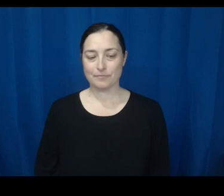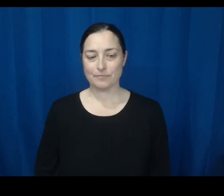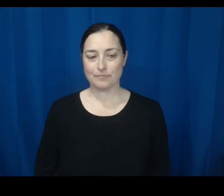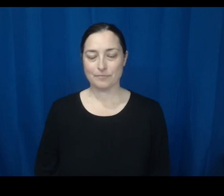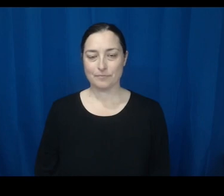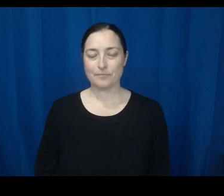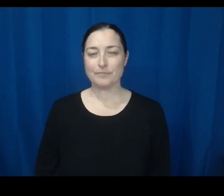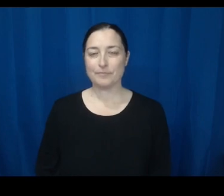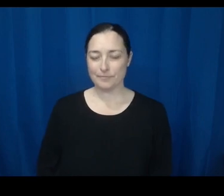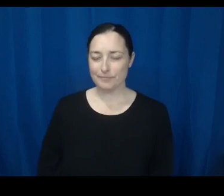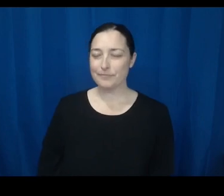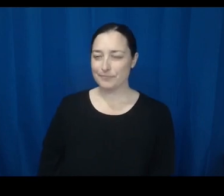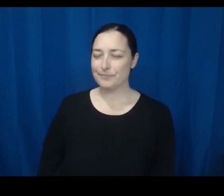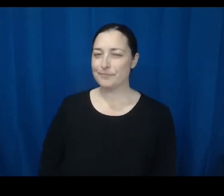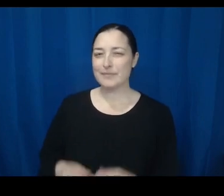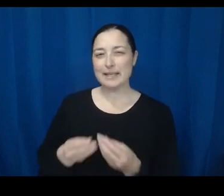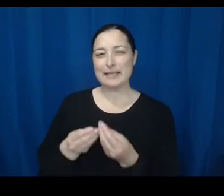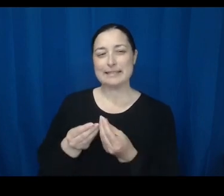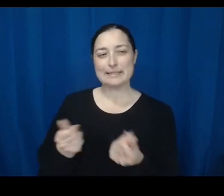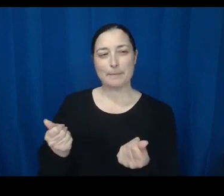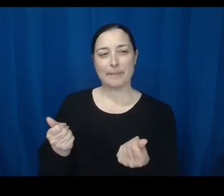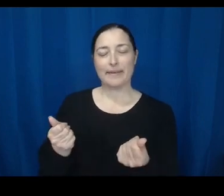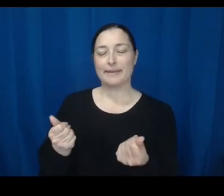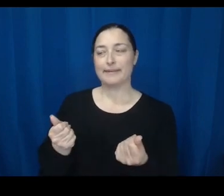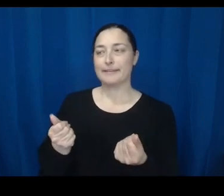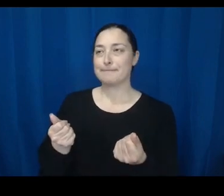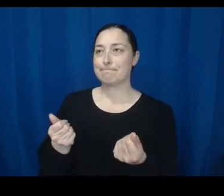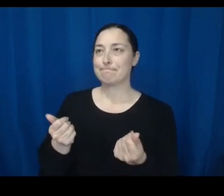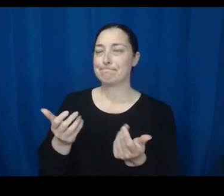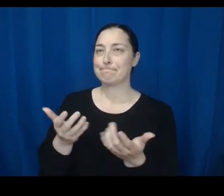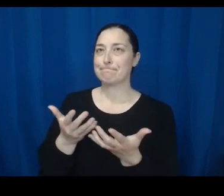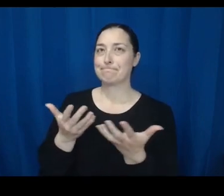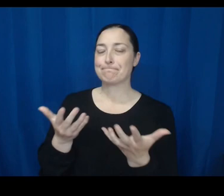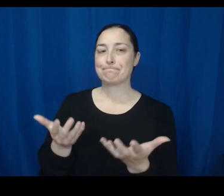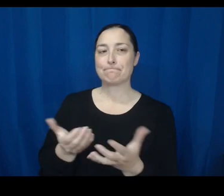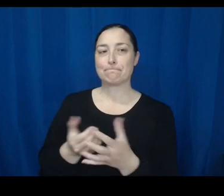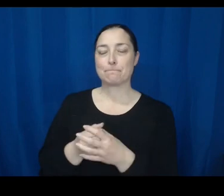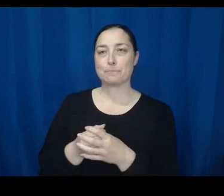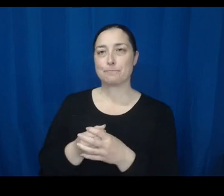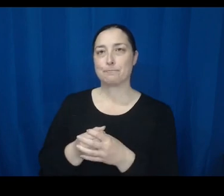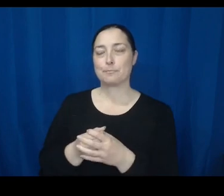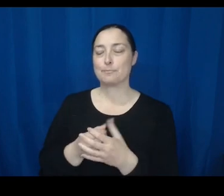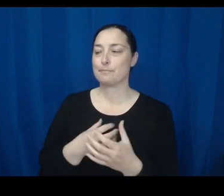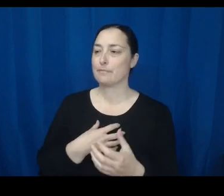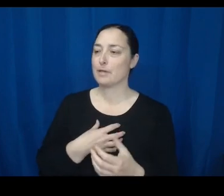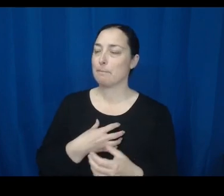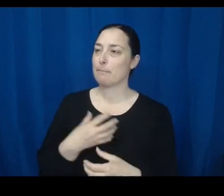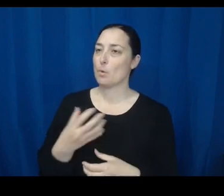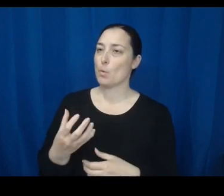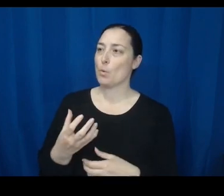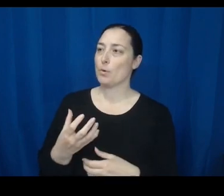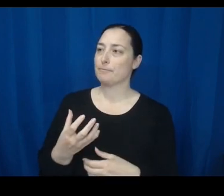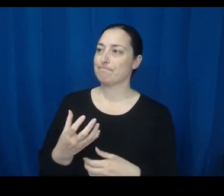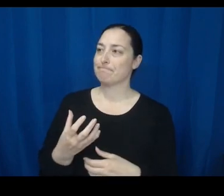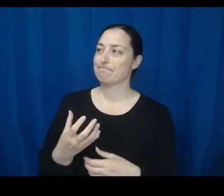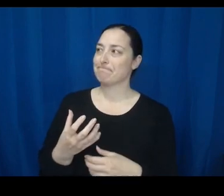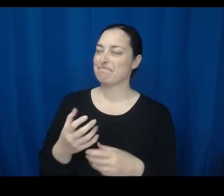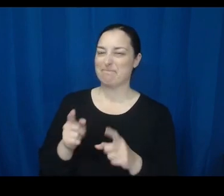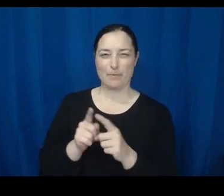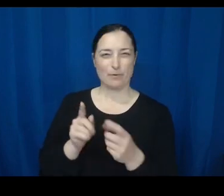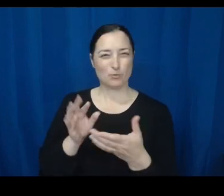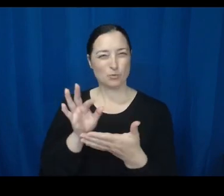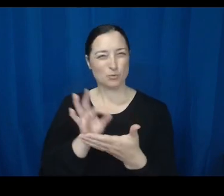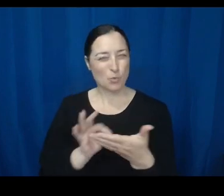Yeah, something that I, that it's more of a convention within drawing, like the idea